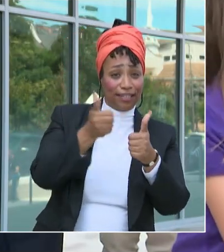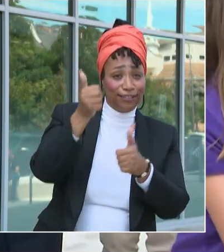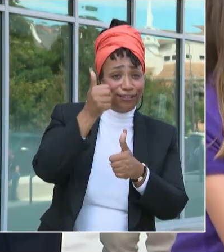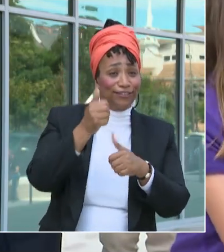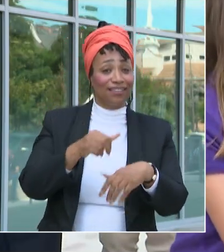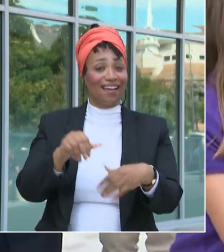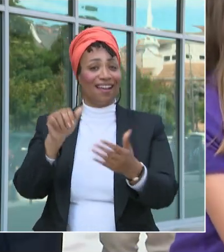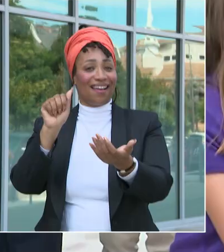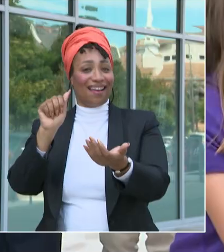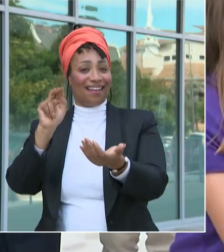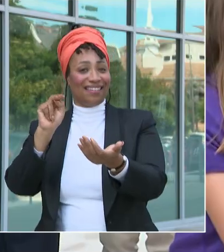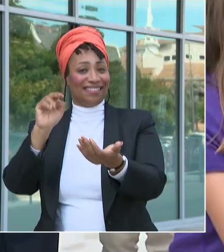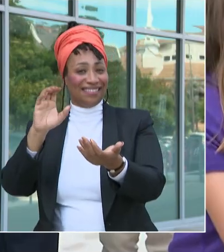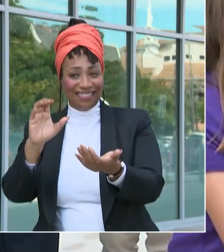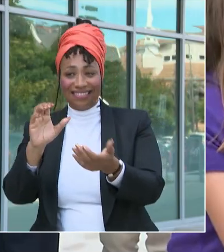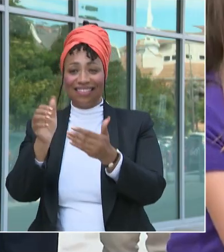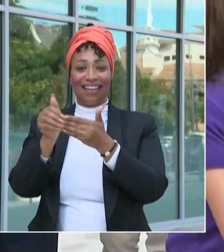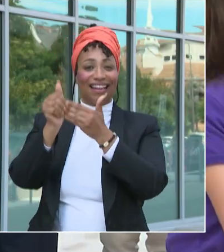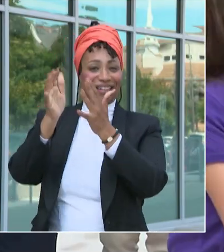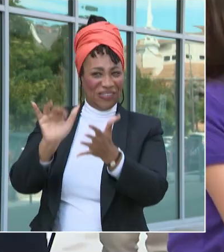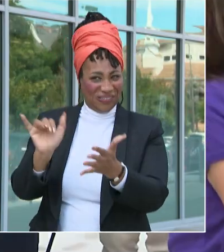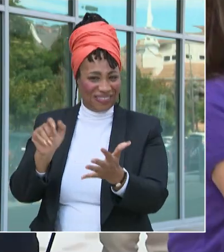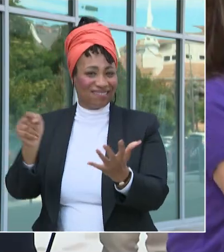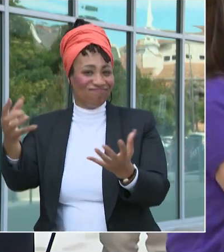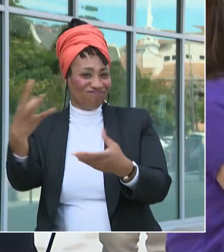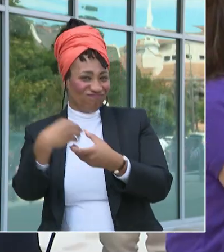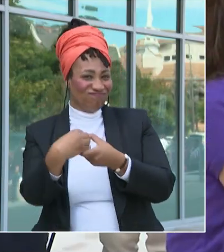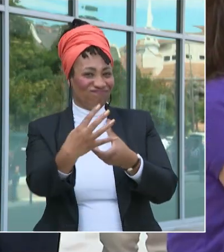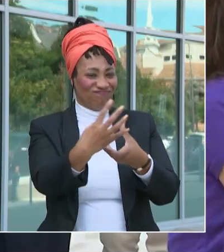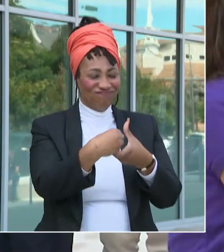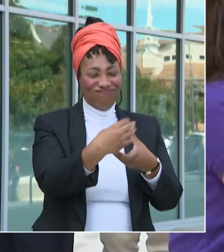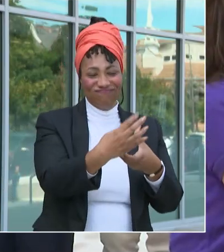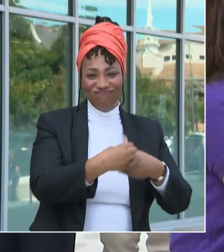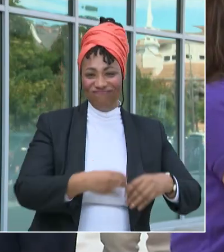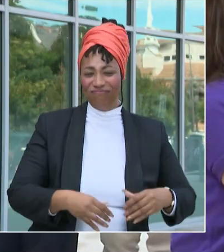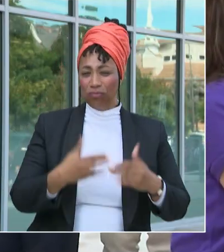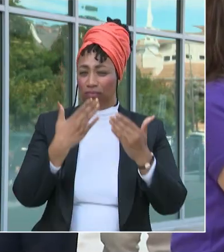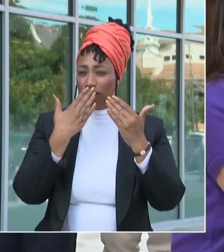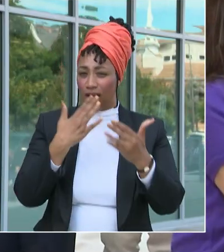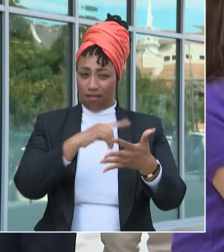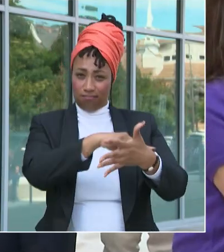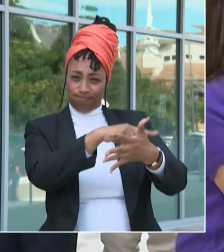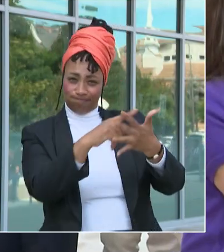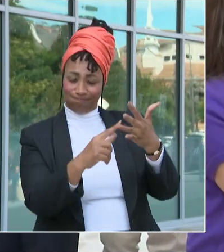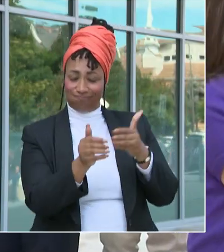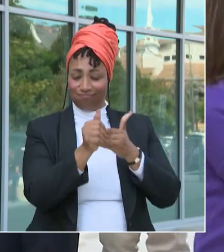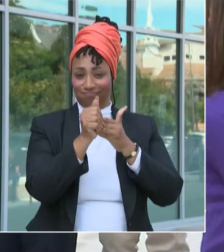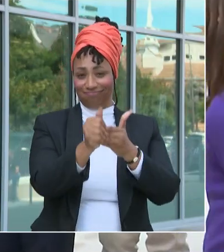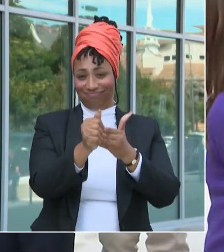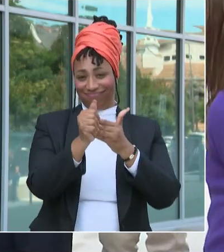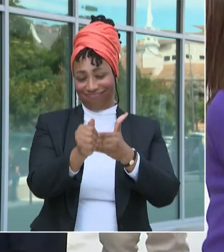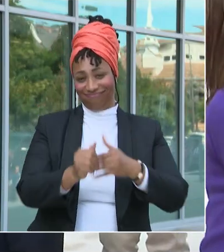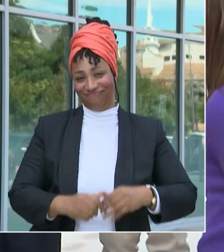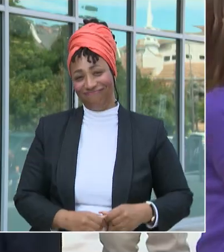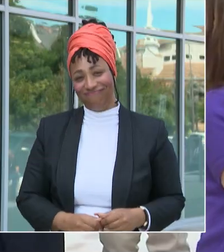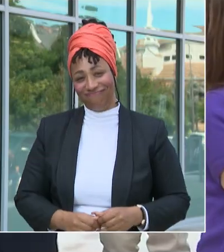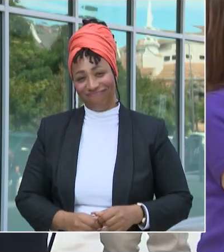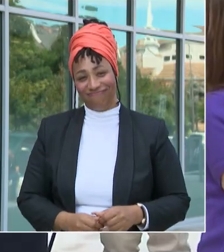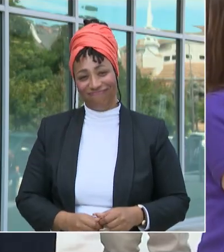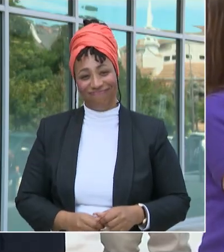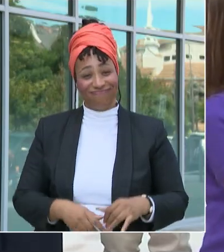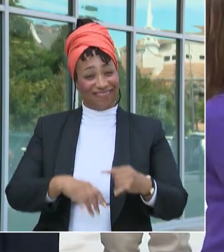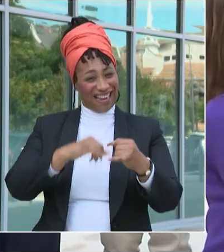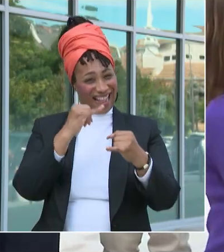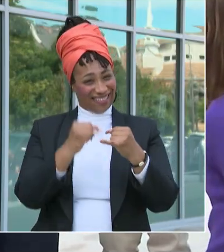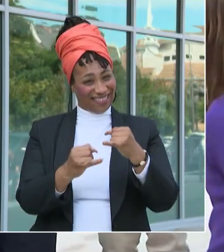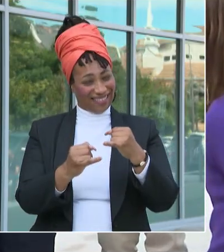well as our current commissioner Brindy Blewett, as well as Kathy Riley and Dr. Fraser O'Leary. To close, I sincerely want to thank